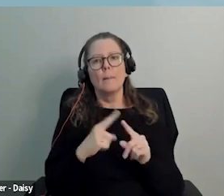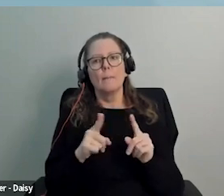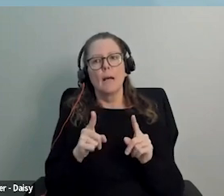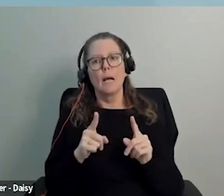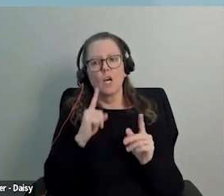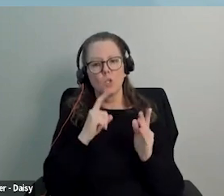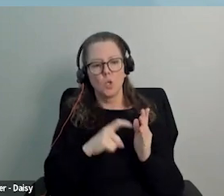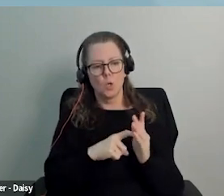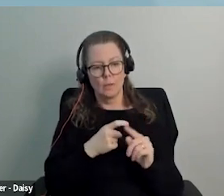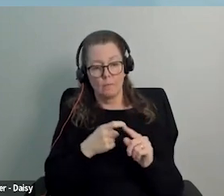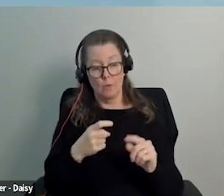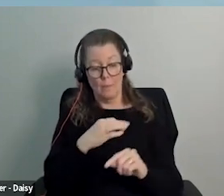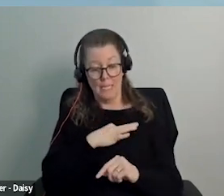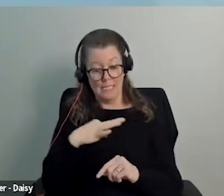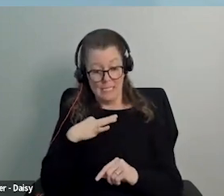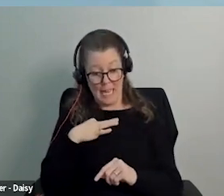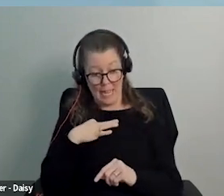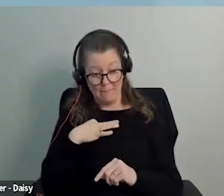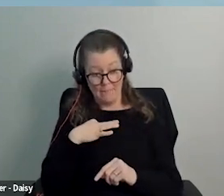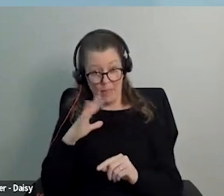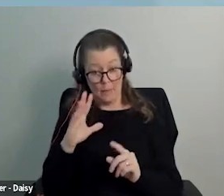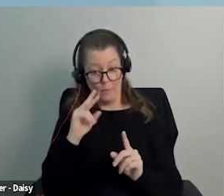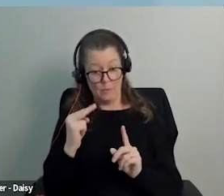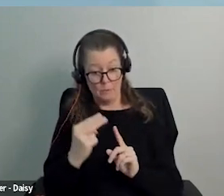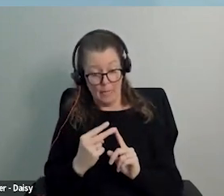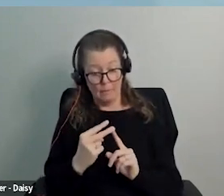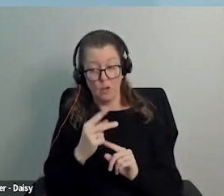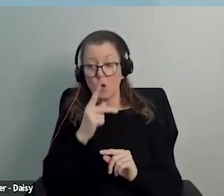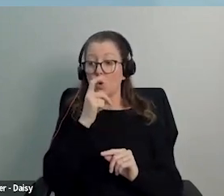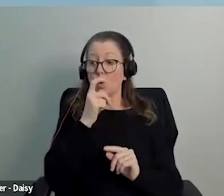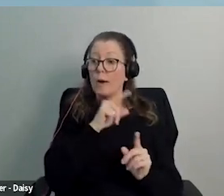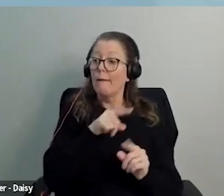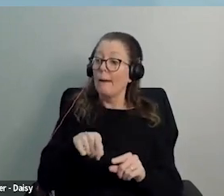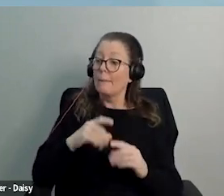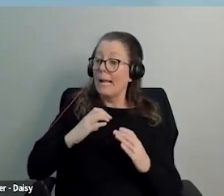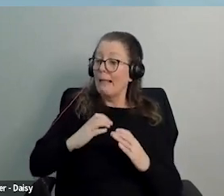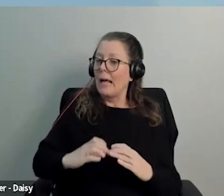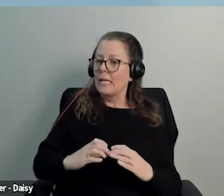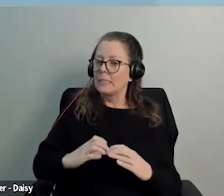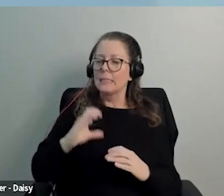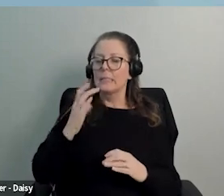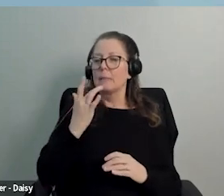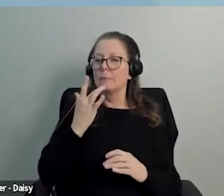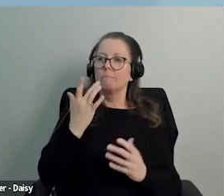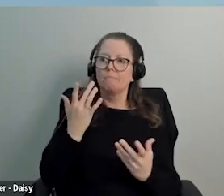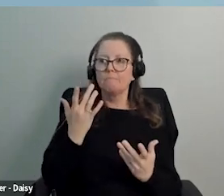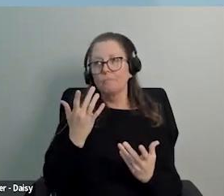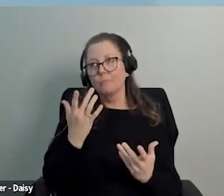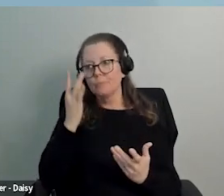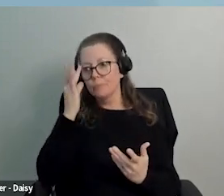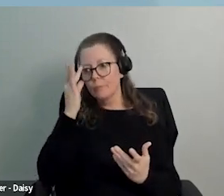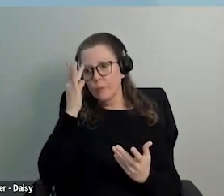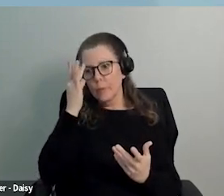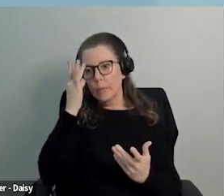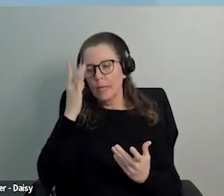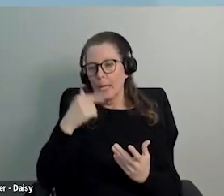from the staffing perspective, the clients that come to us looking for folks It's never, I mean, I